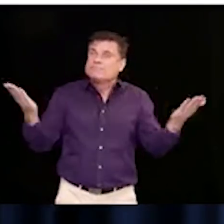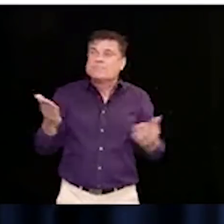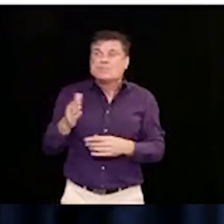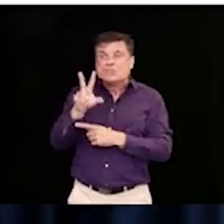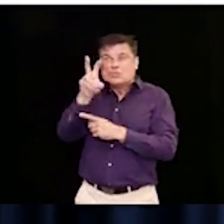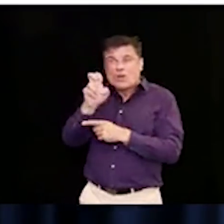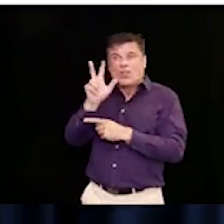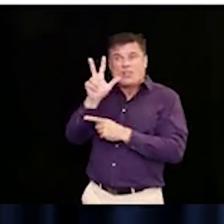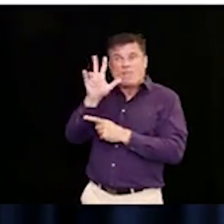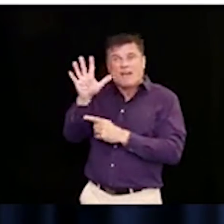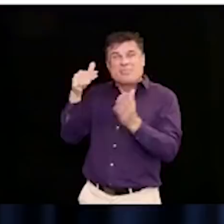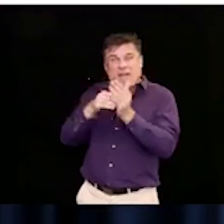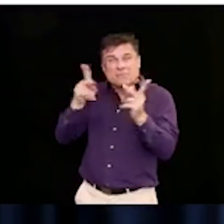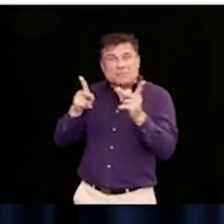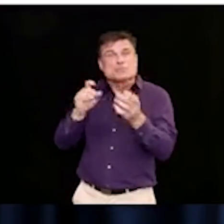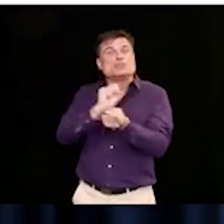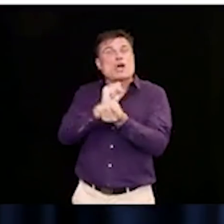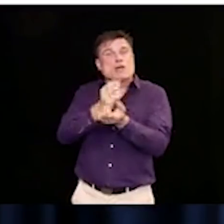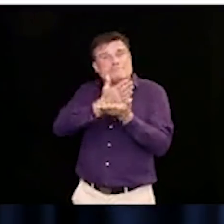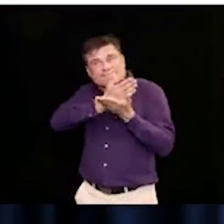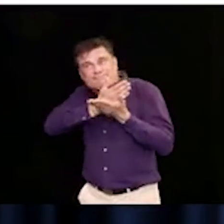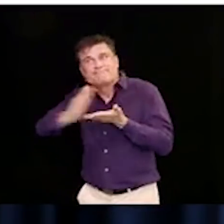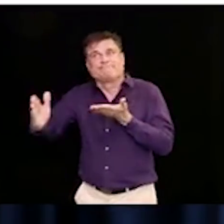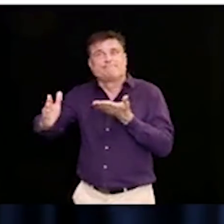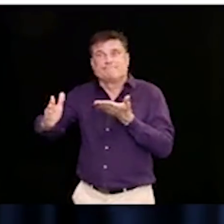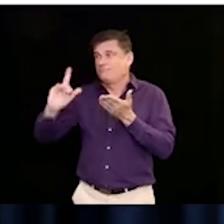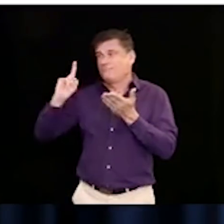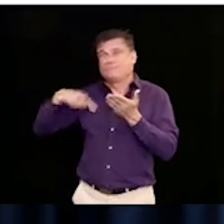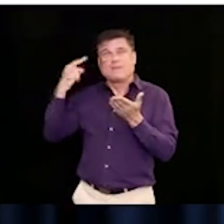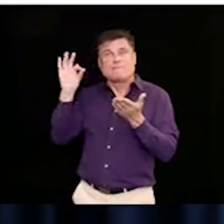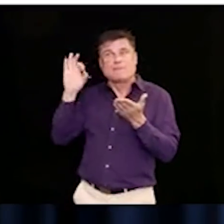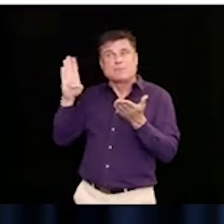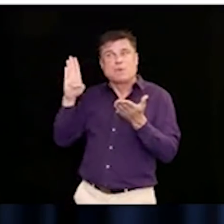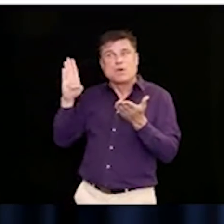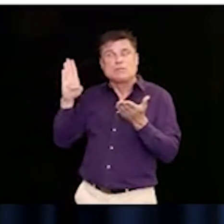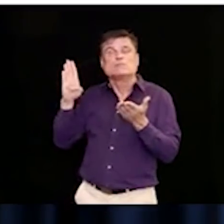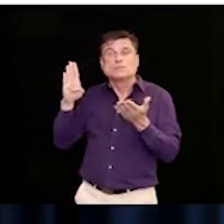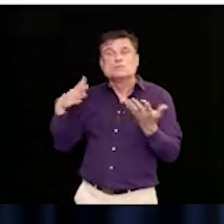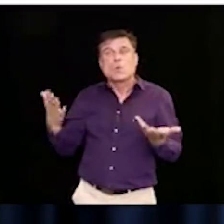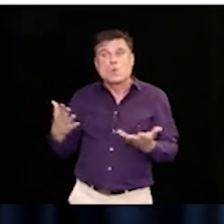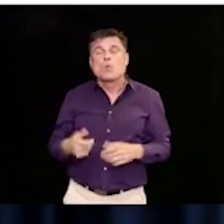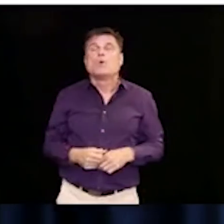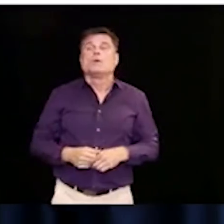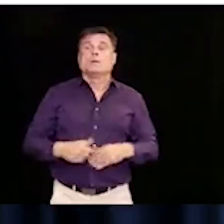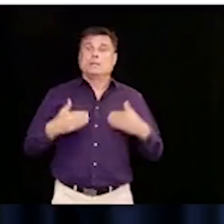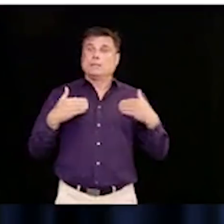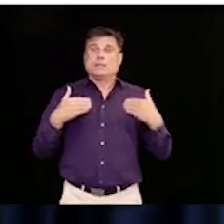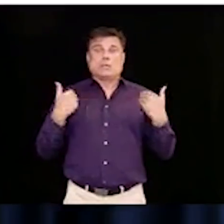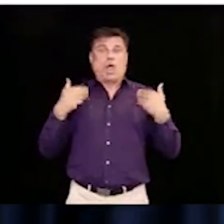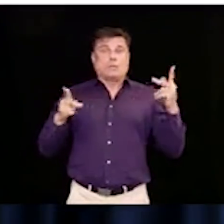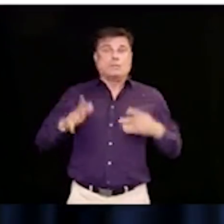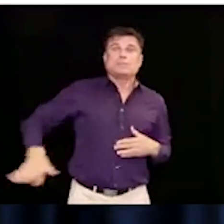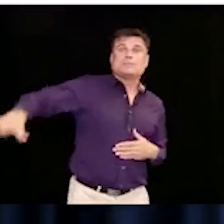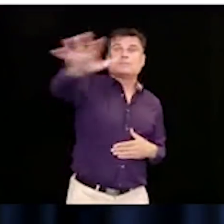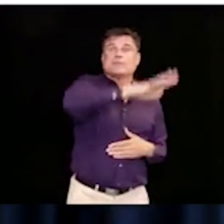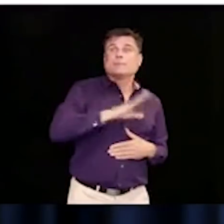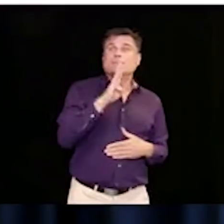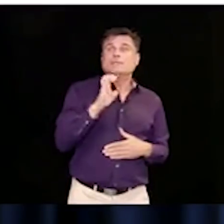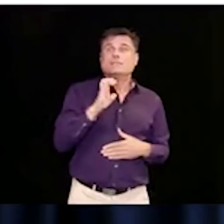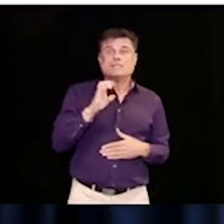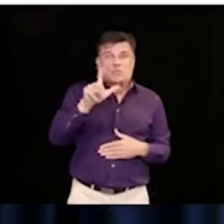over 235,000 jobs since February. Youth unemployment is at a staggering